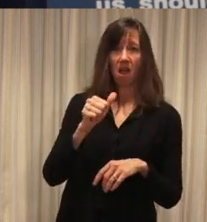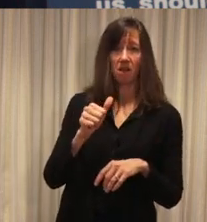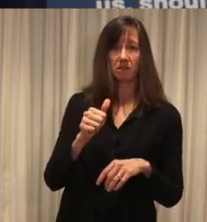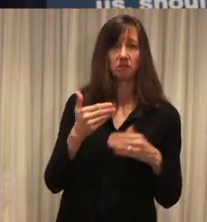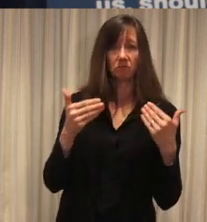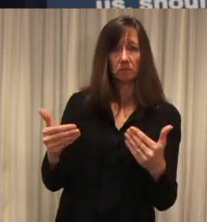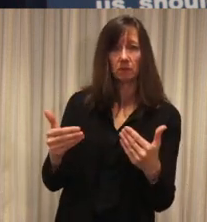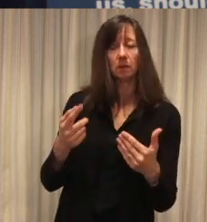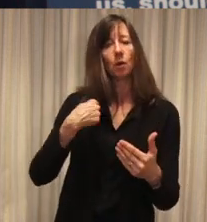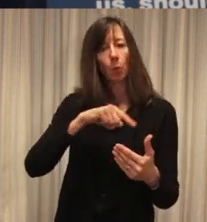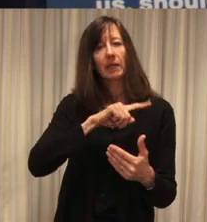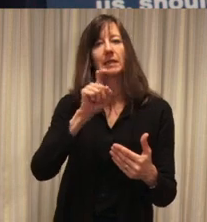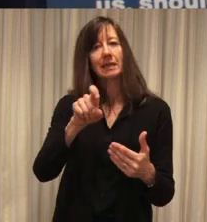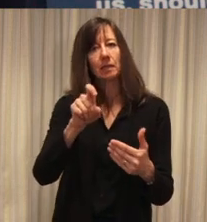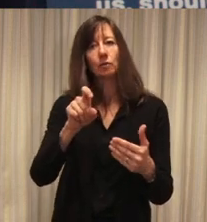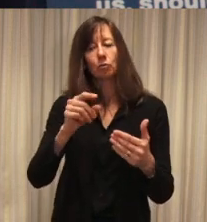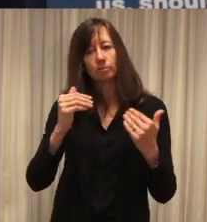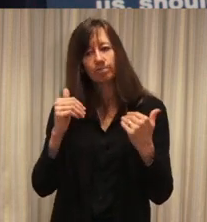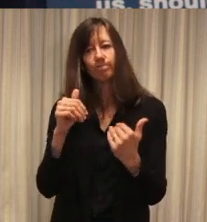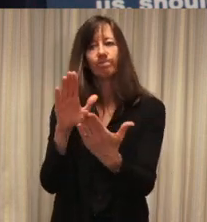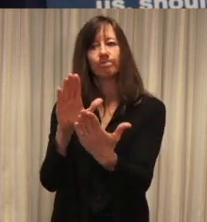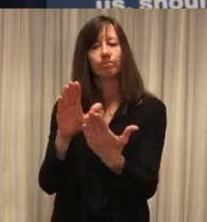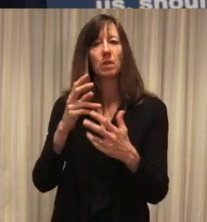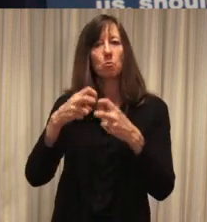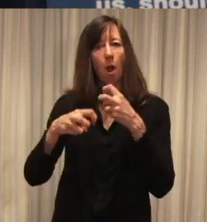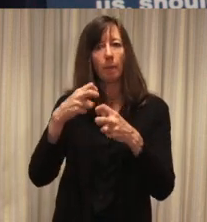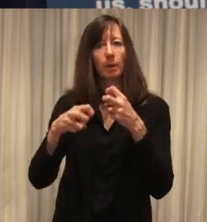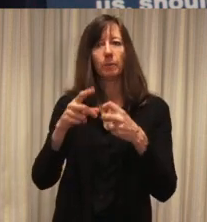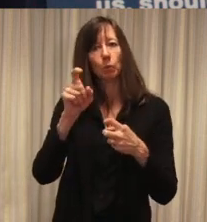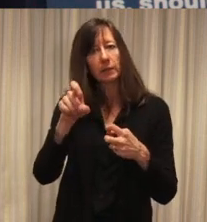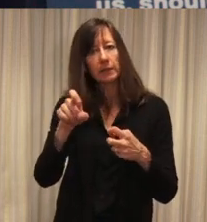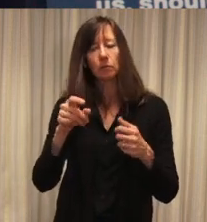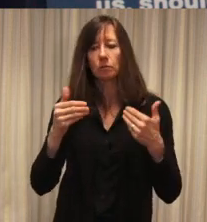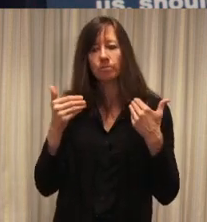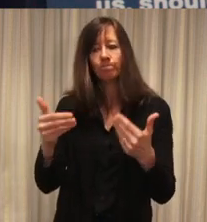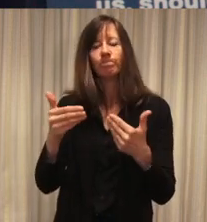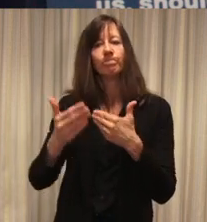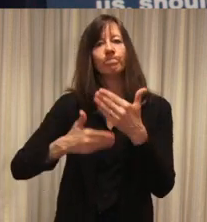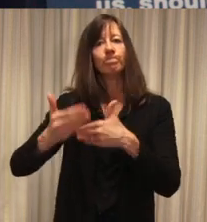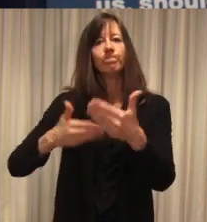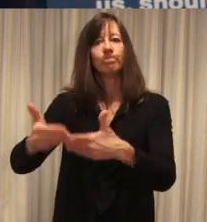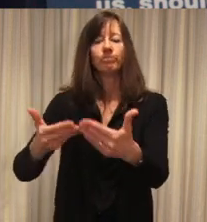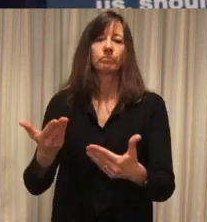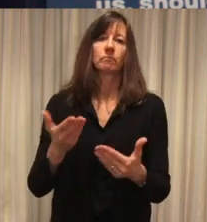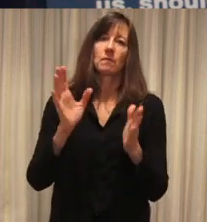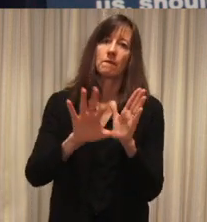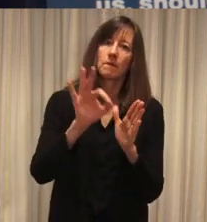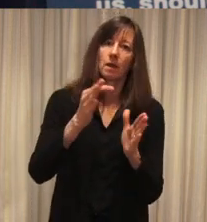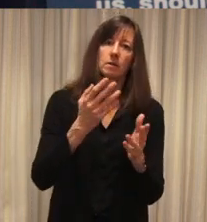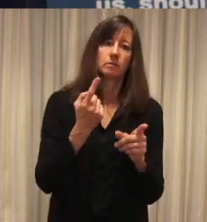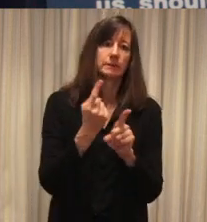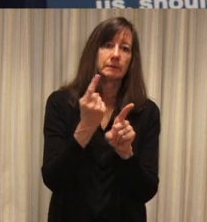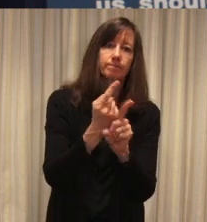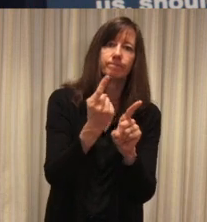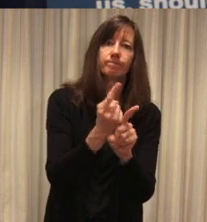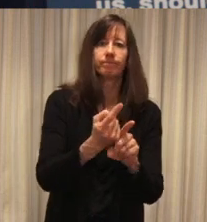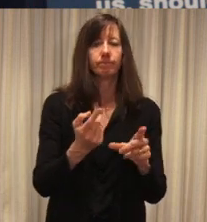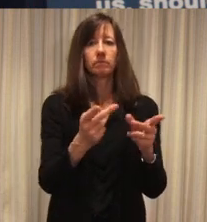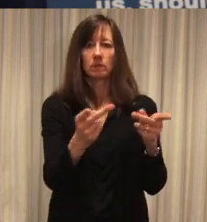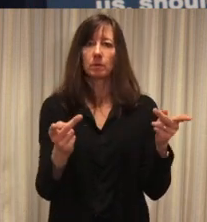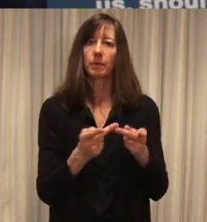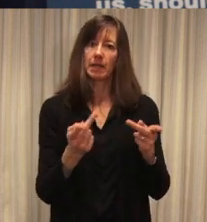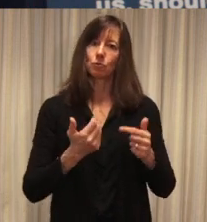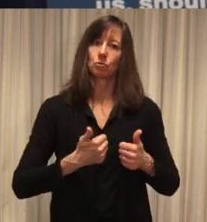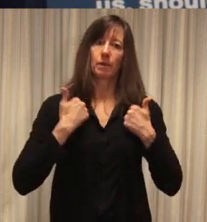action to address this problem and move quickly and urgently, and there will be more on this to come, but